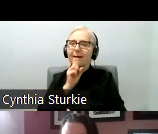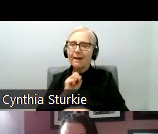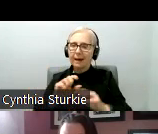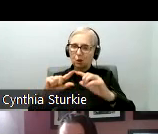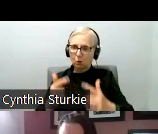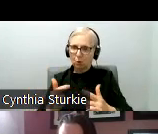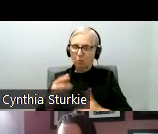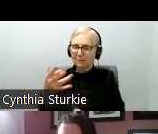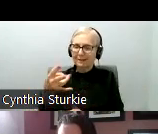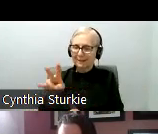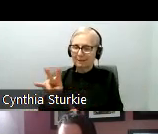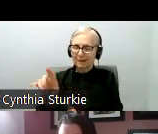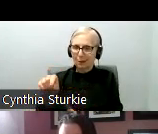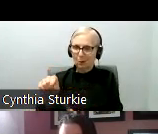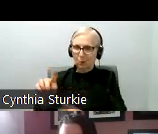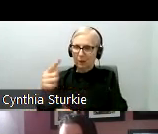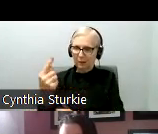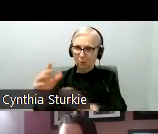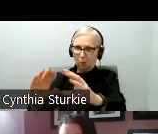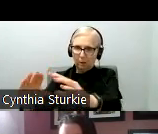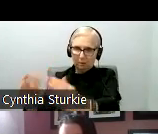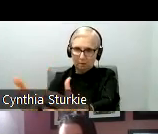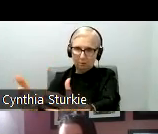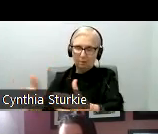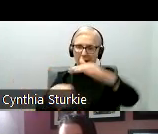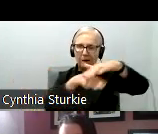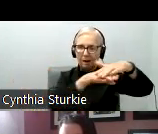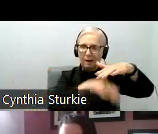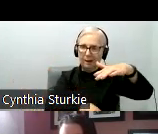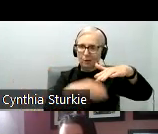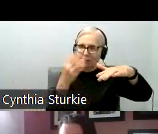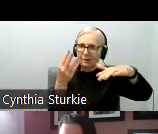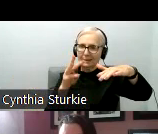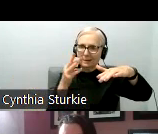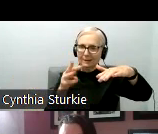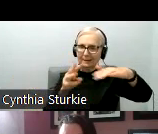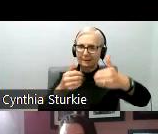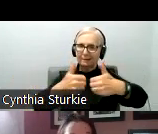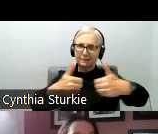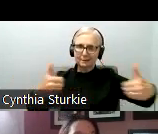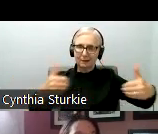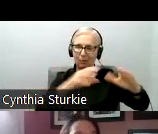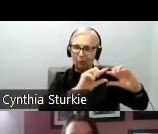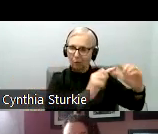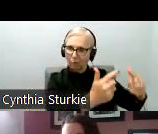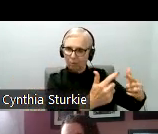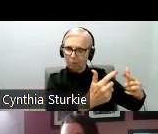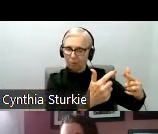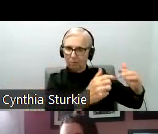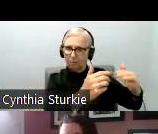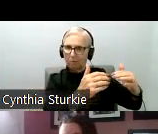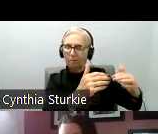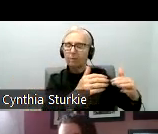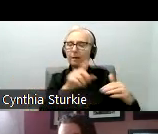17 to 20 are in one group level, and under the age of 16 are in another group level. And they must